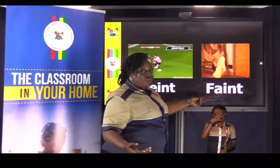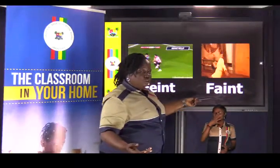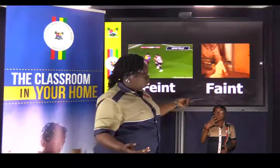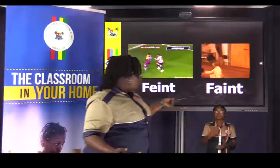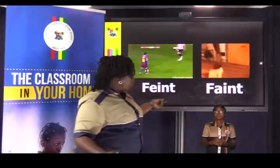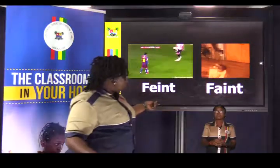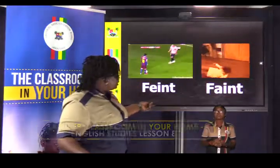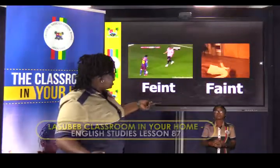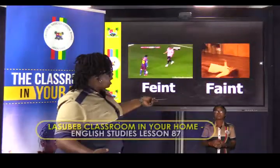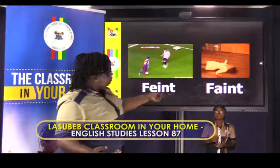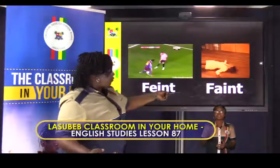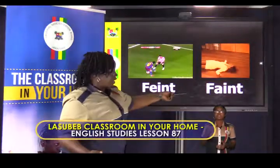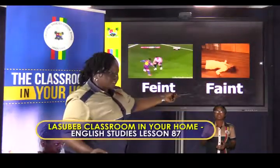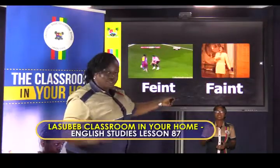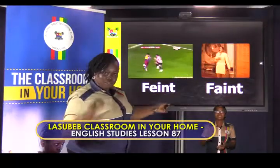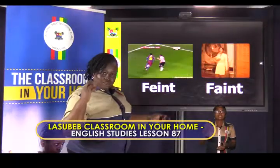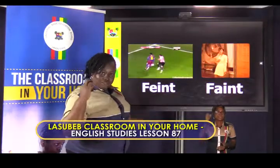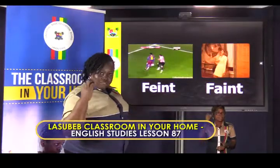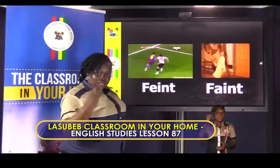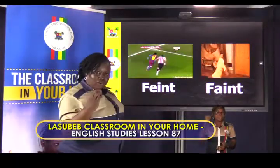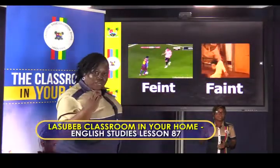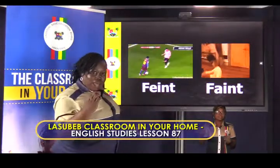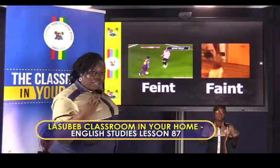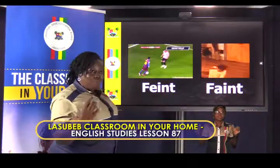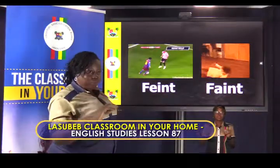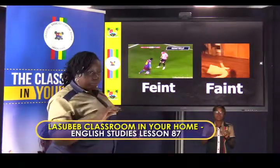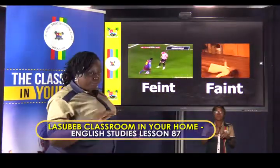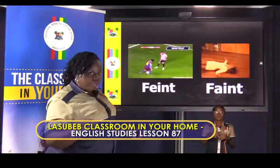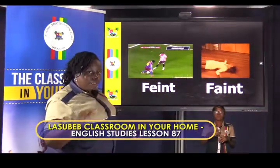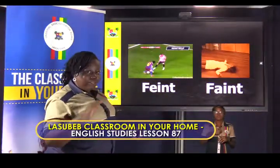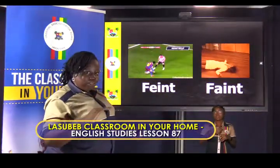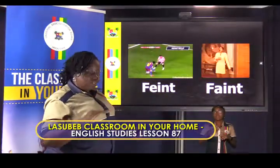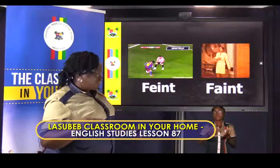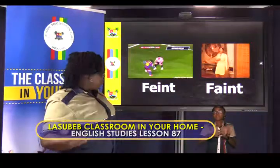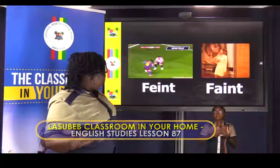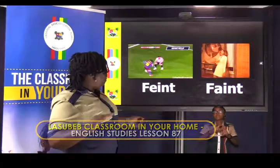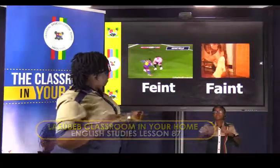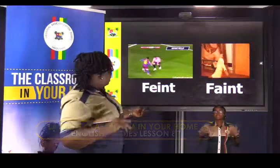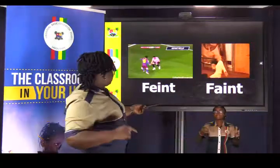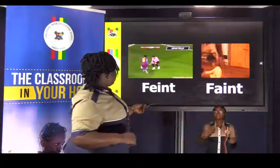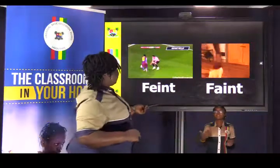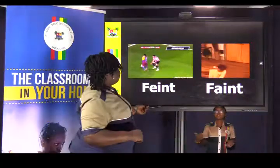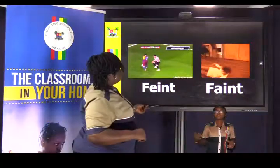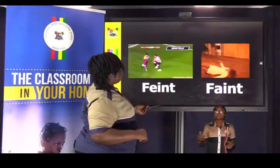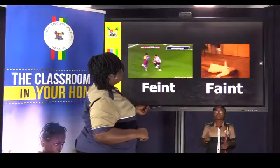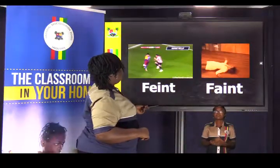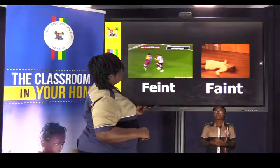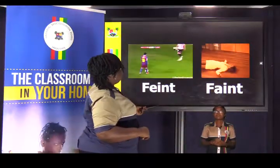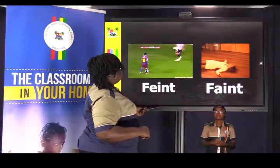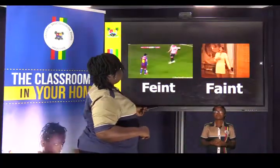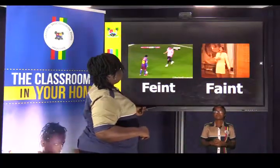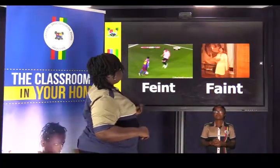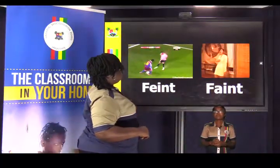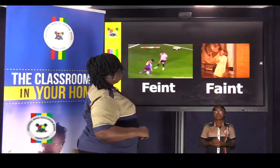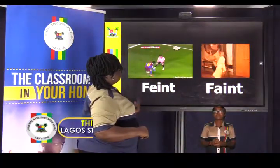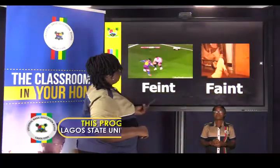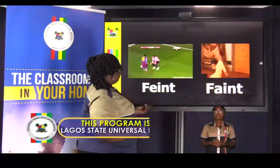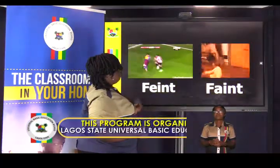fainted. So faint and faint, they sound alike, but they mean different things.